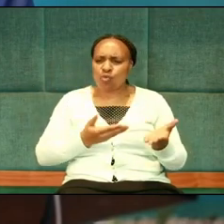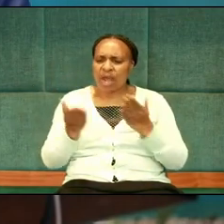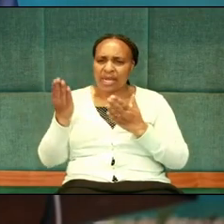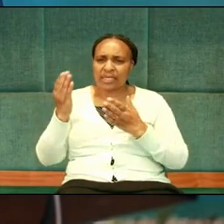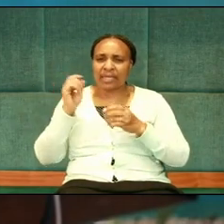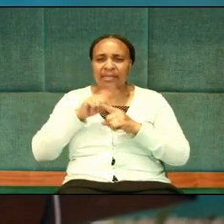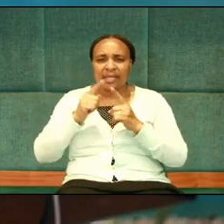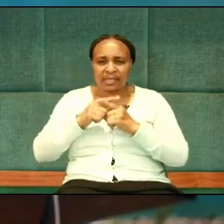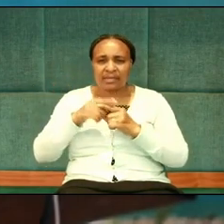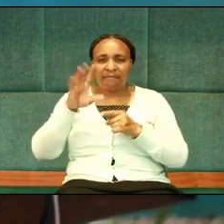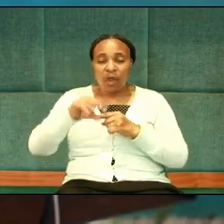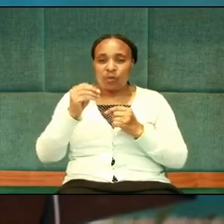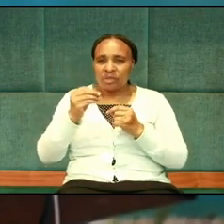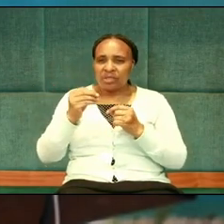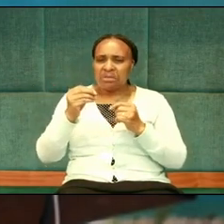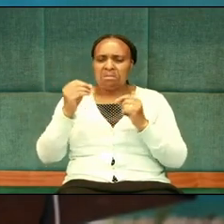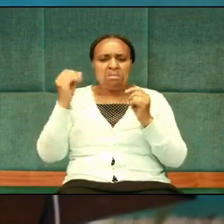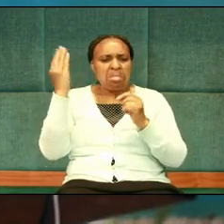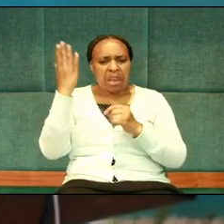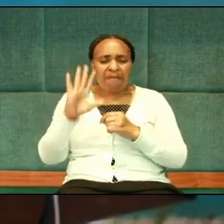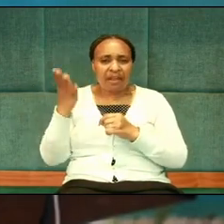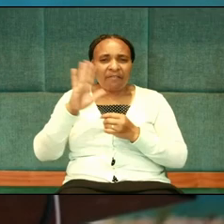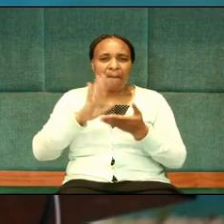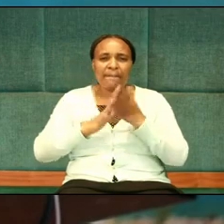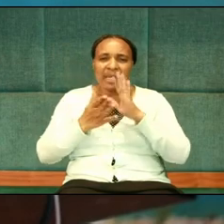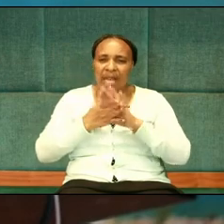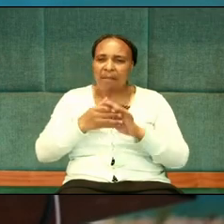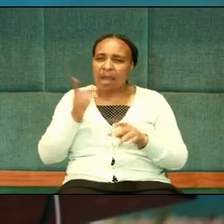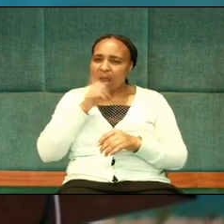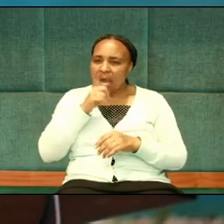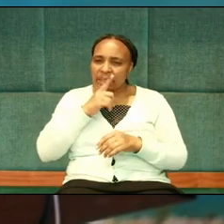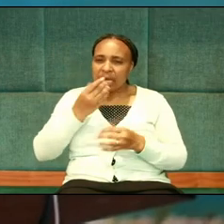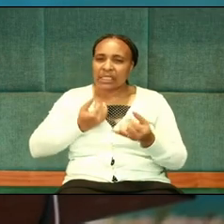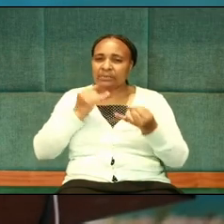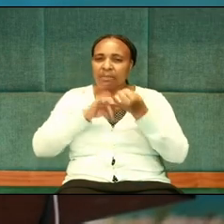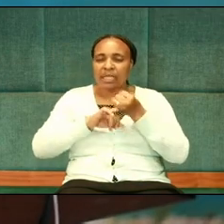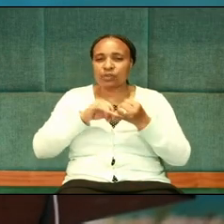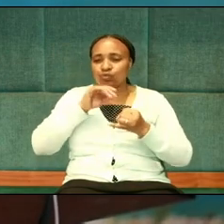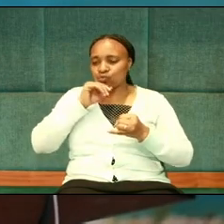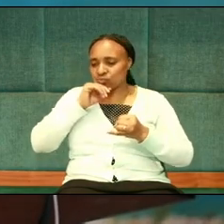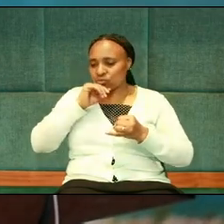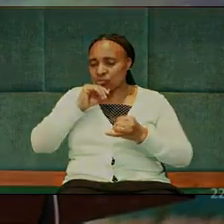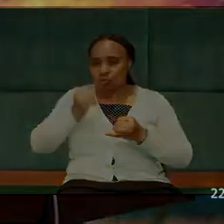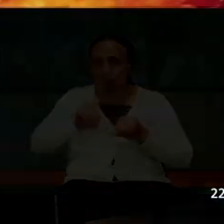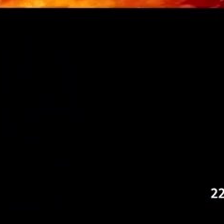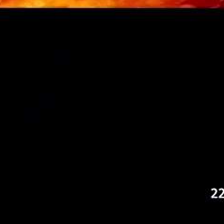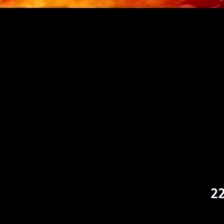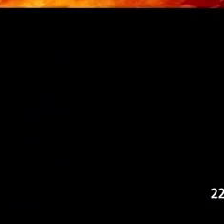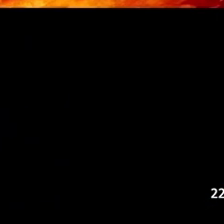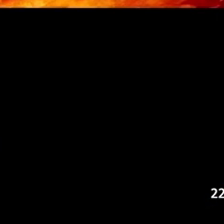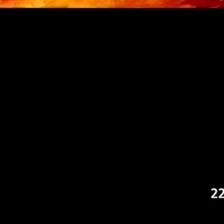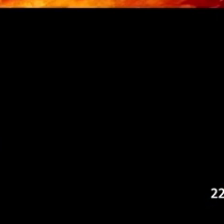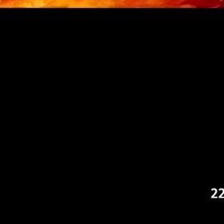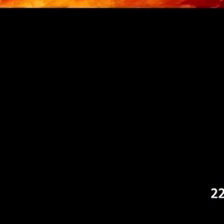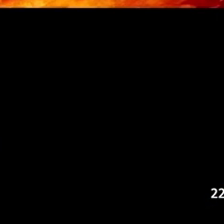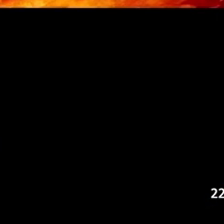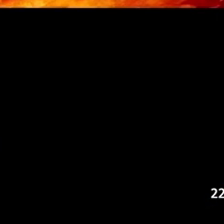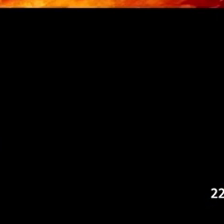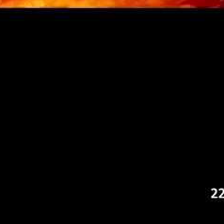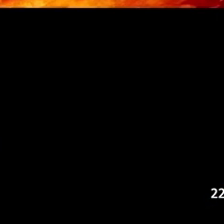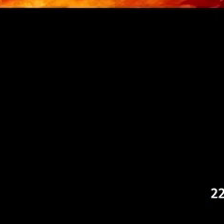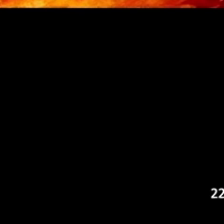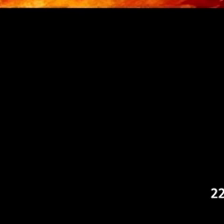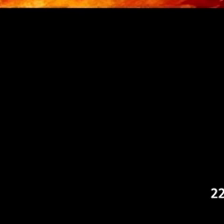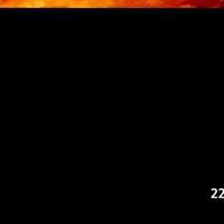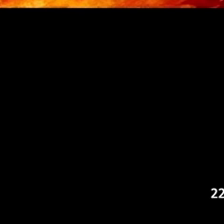Don't will you be that husband to our daughters. Will I take an interest in her clothes? Show her my